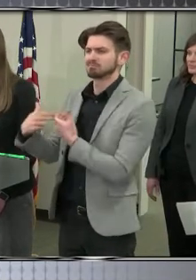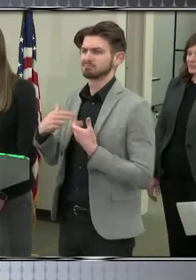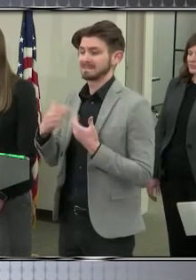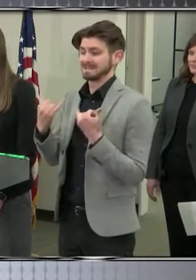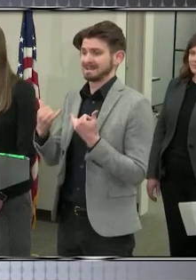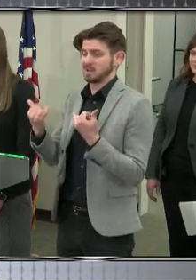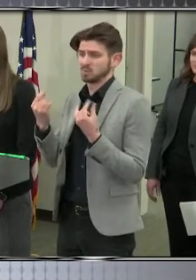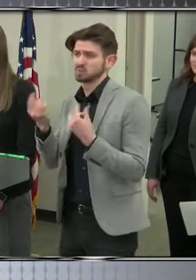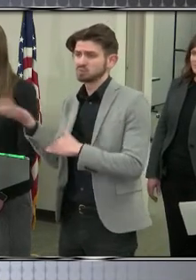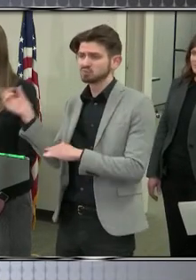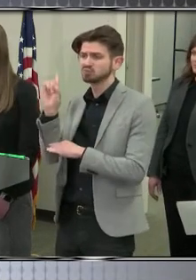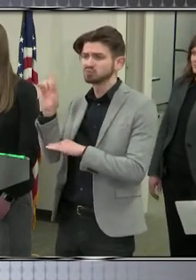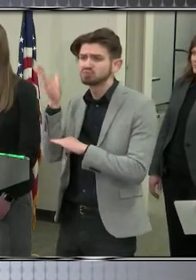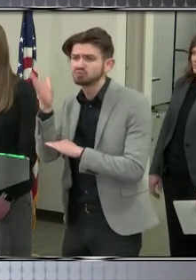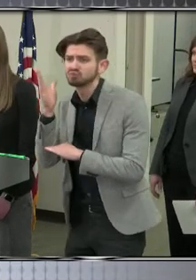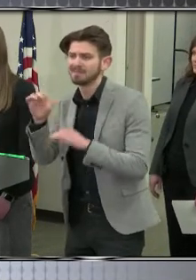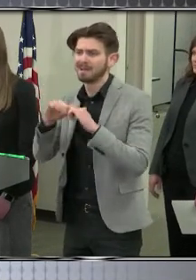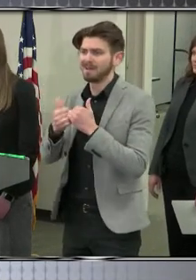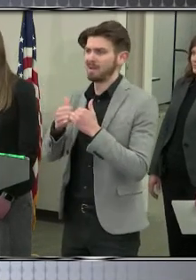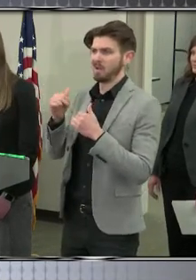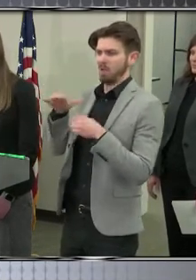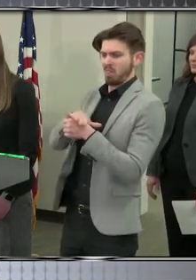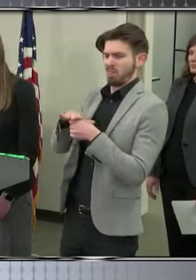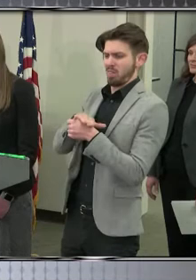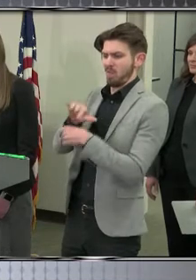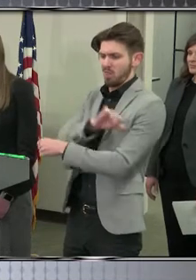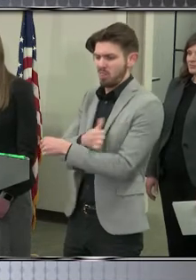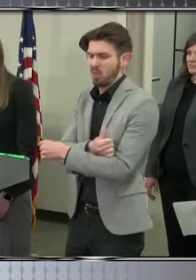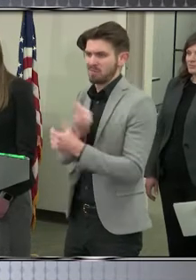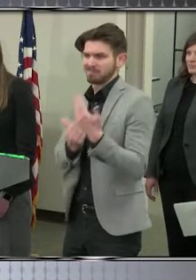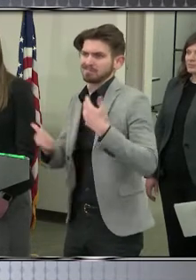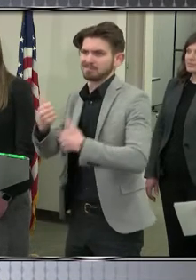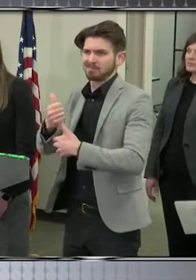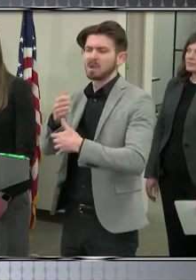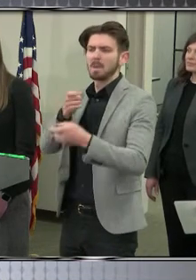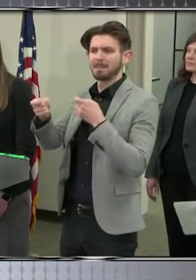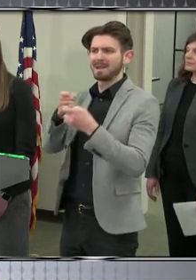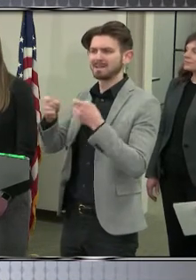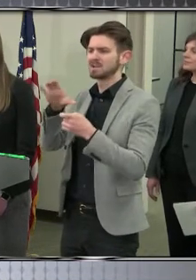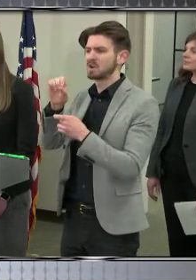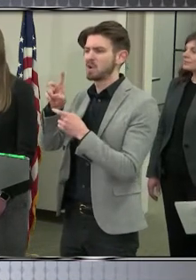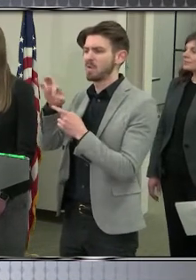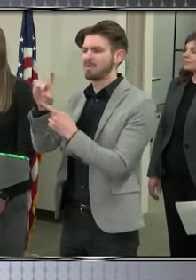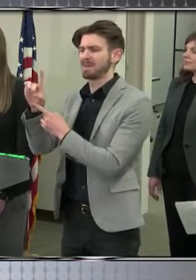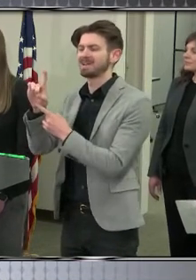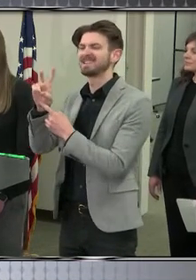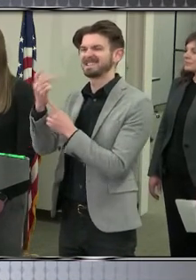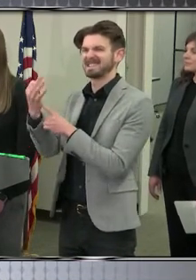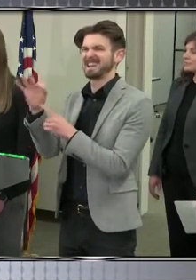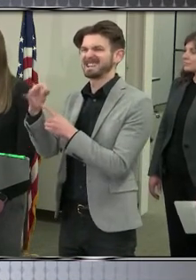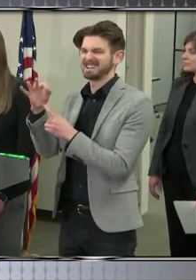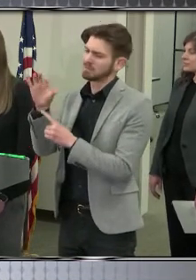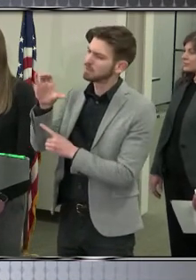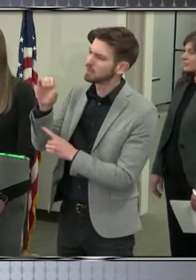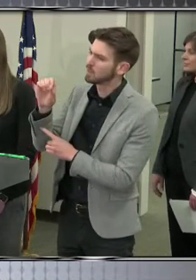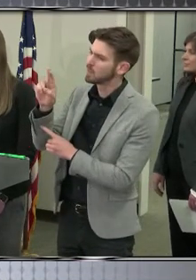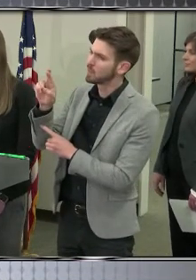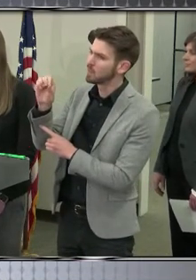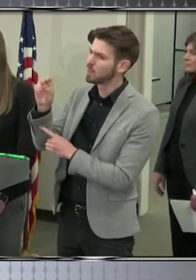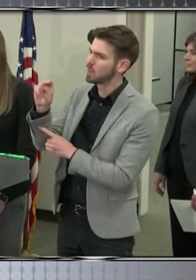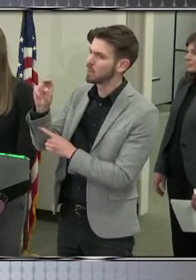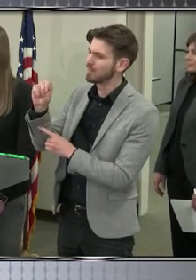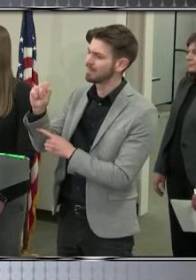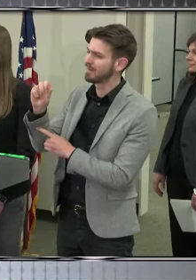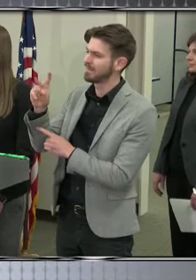how local agencies have been managing and monitoring the potential for COVID-19 in our community, as well as steps residents can take to prevent